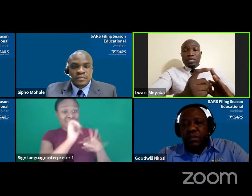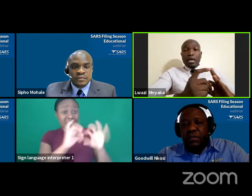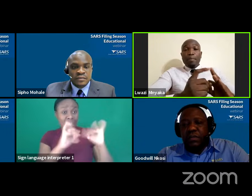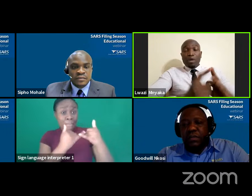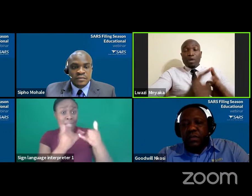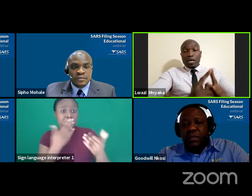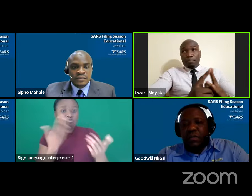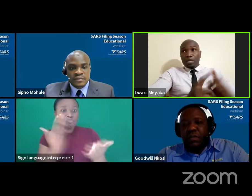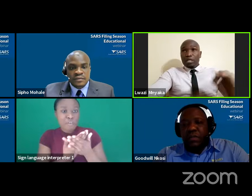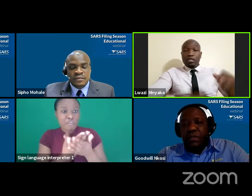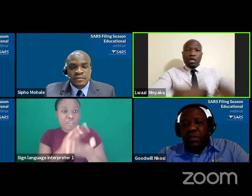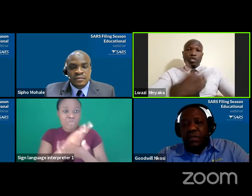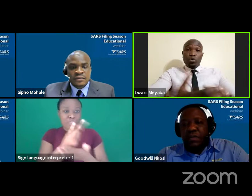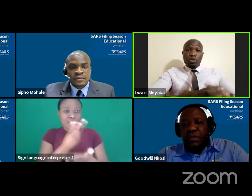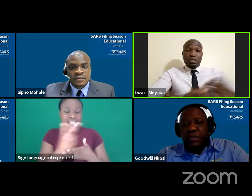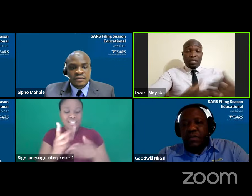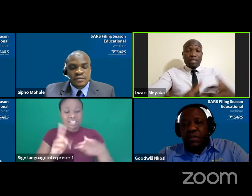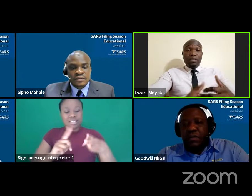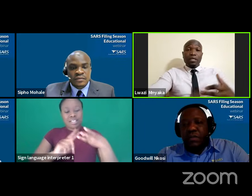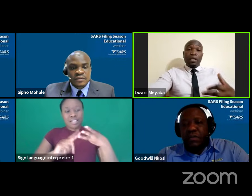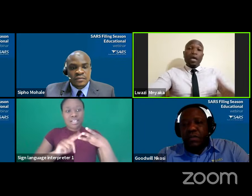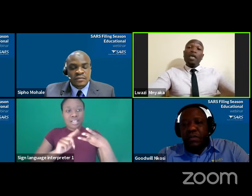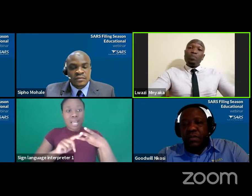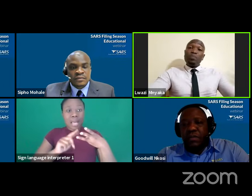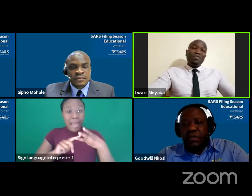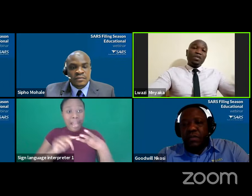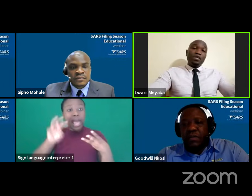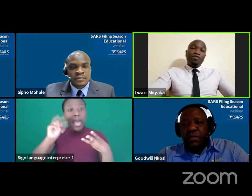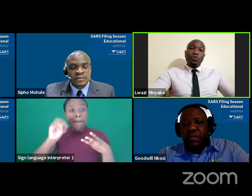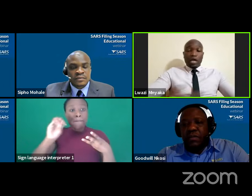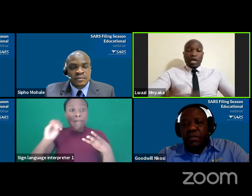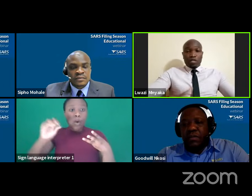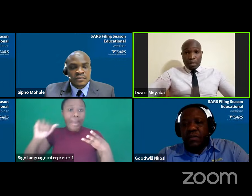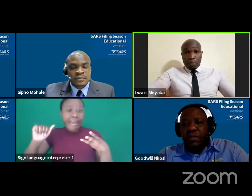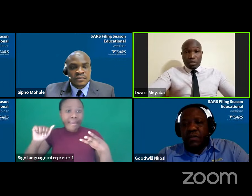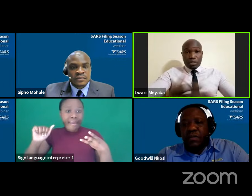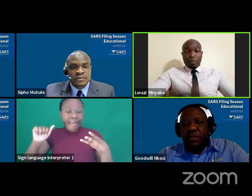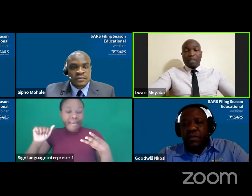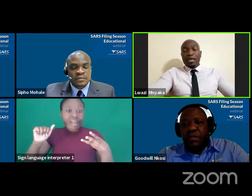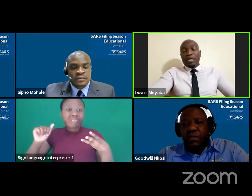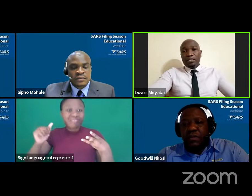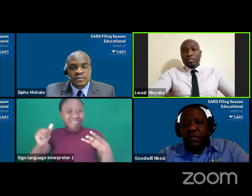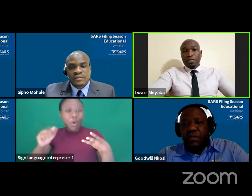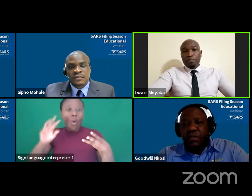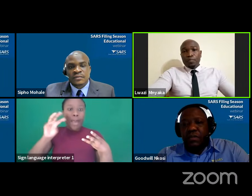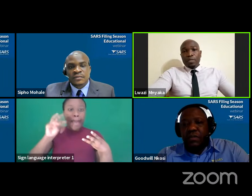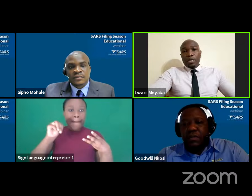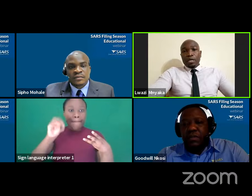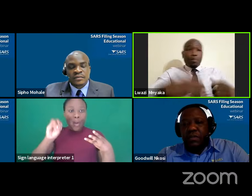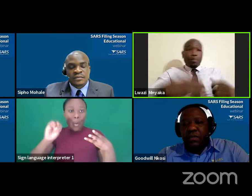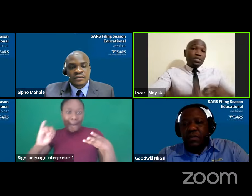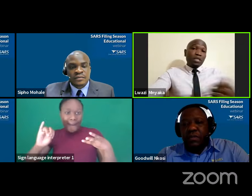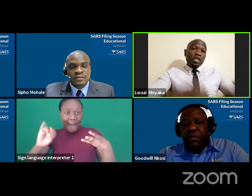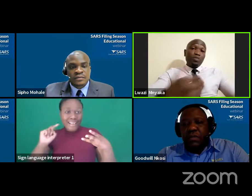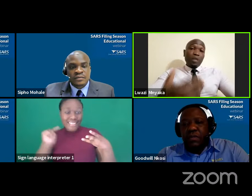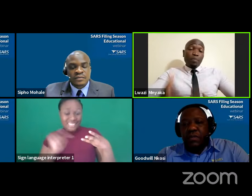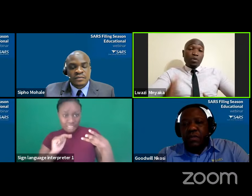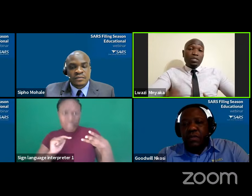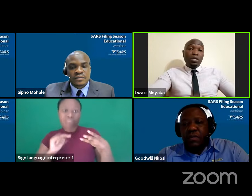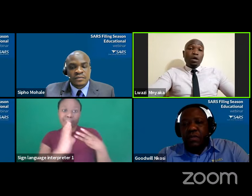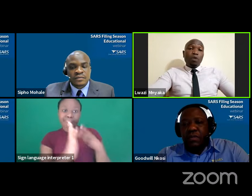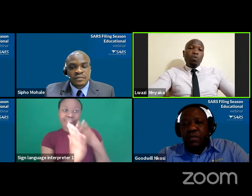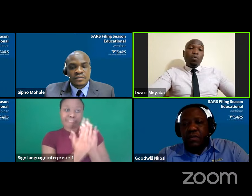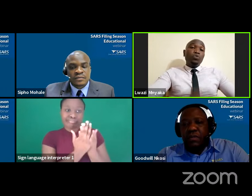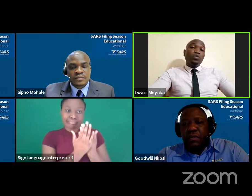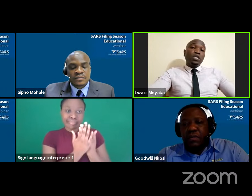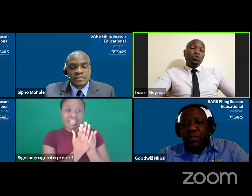well as a memorandum, that is a resolution stating that a specific individual has been appointed by the entity. Now, the person that has been